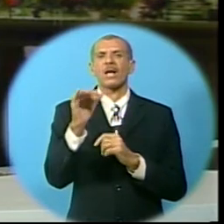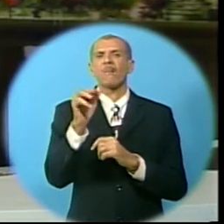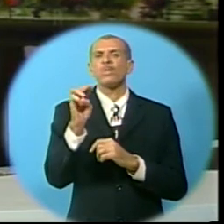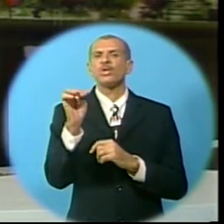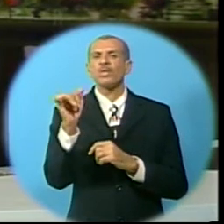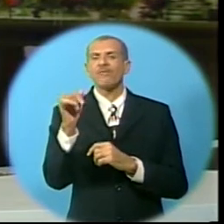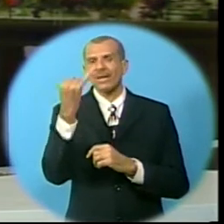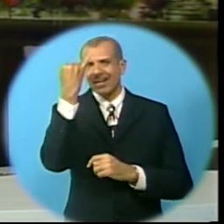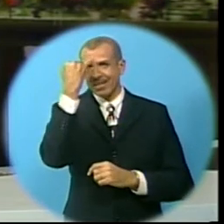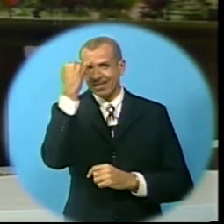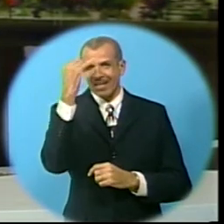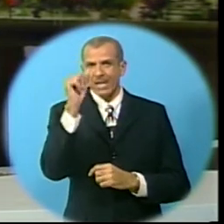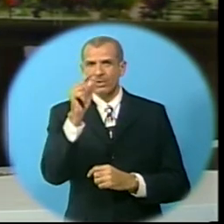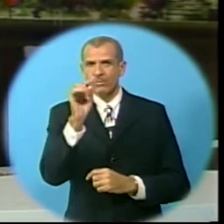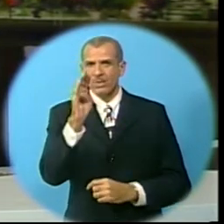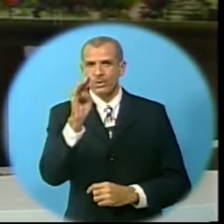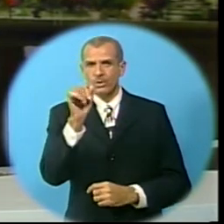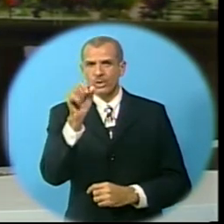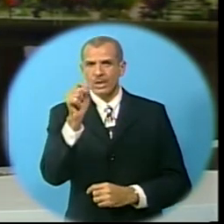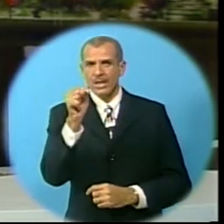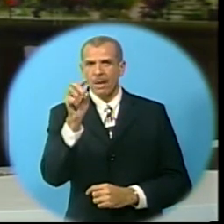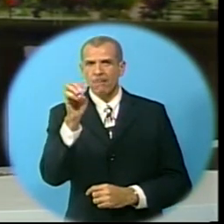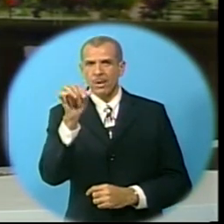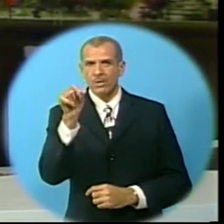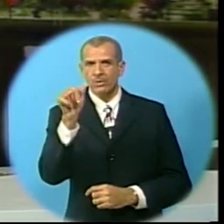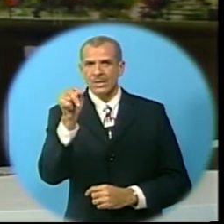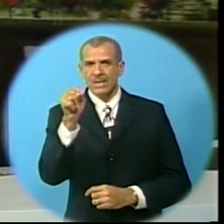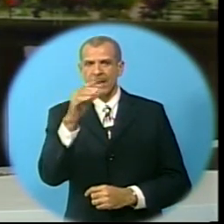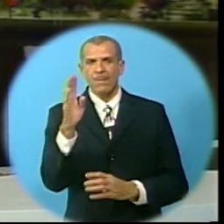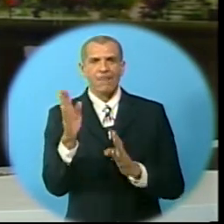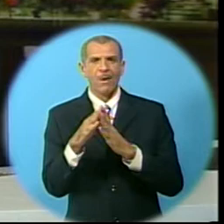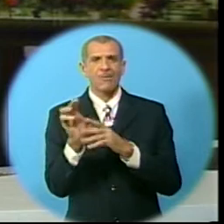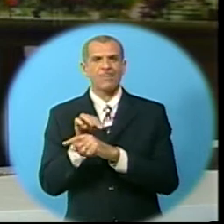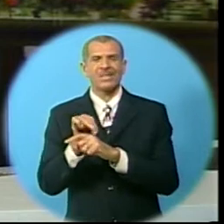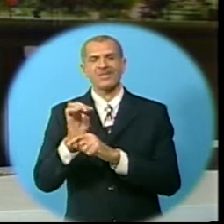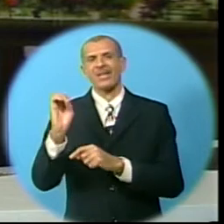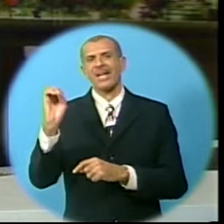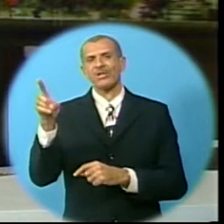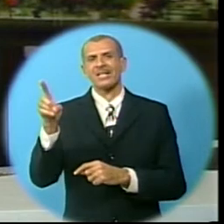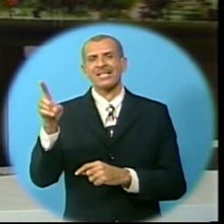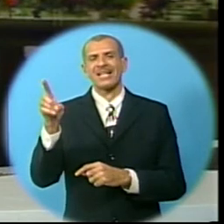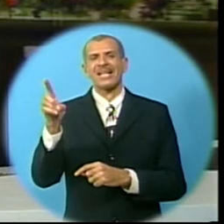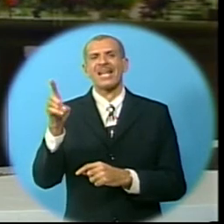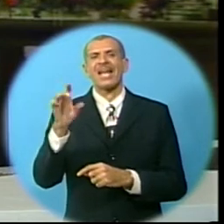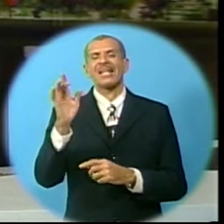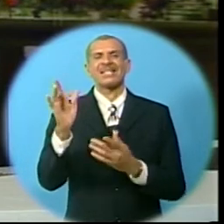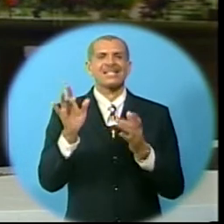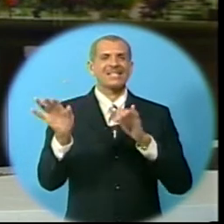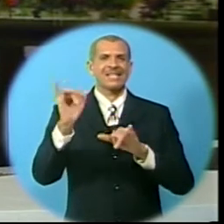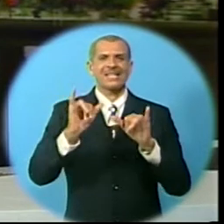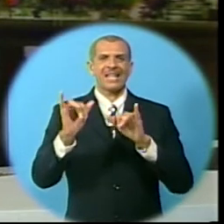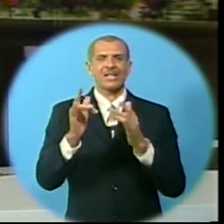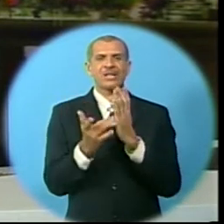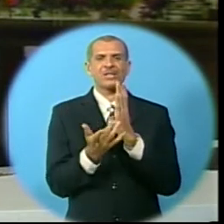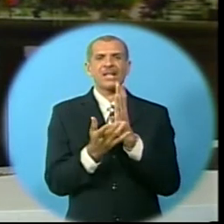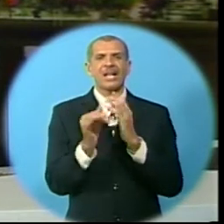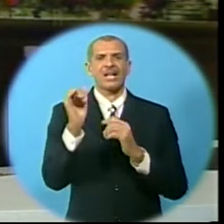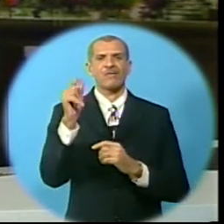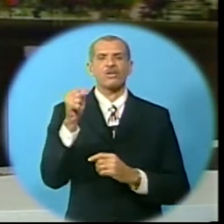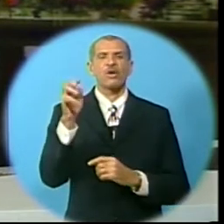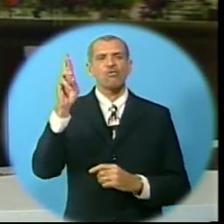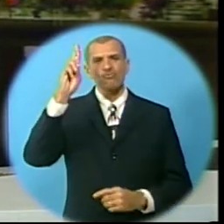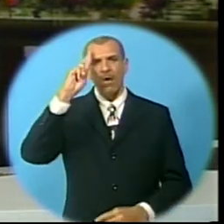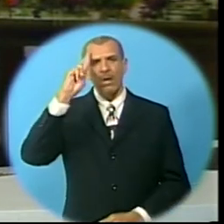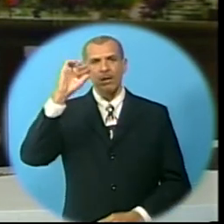of India, Subhashini Murugasan, who met with Minister of Education, Science, Technology and Innovation,